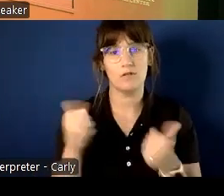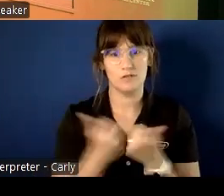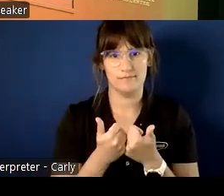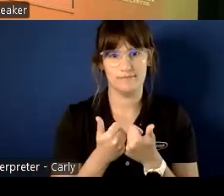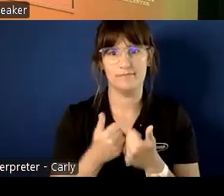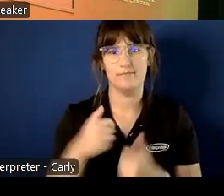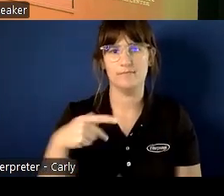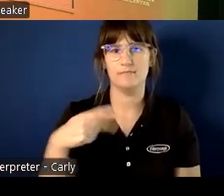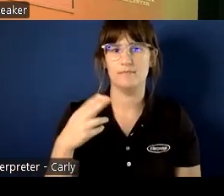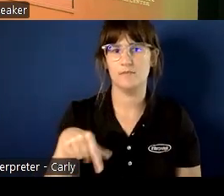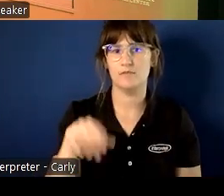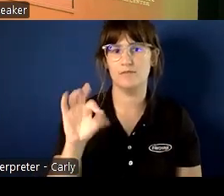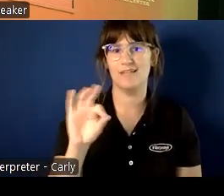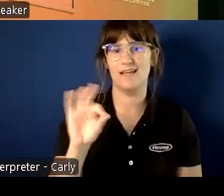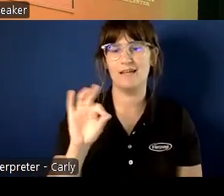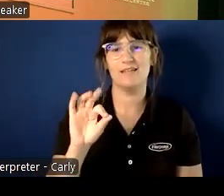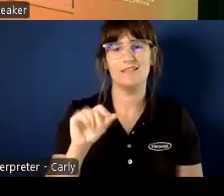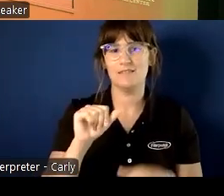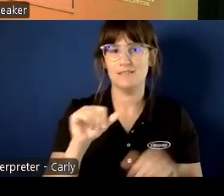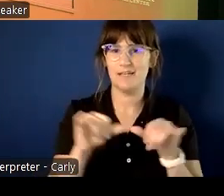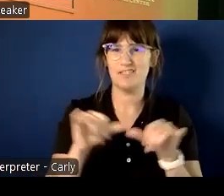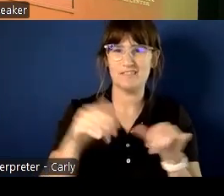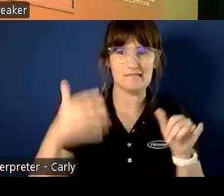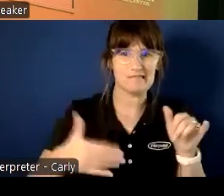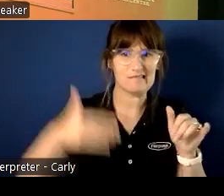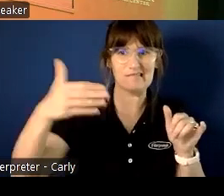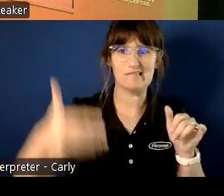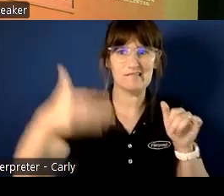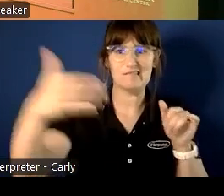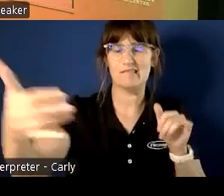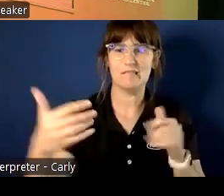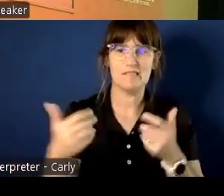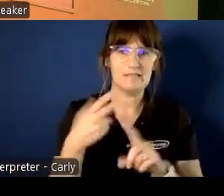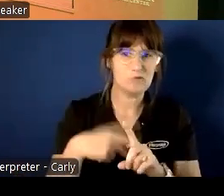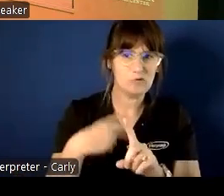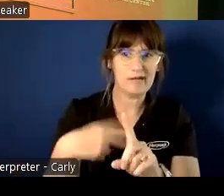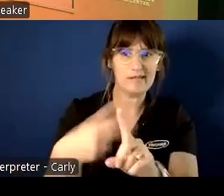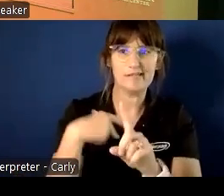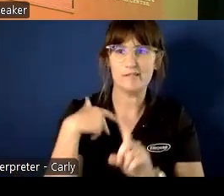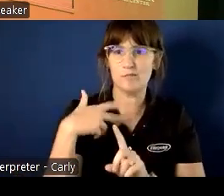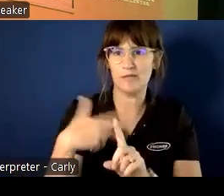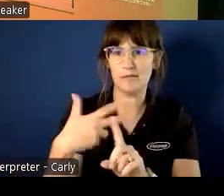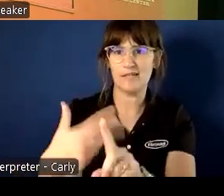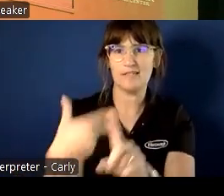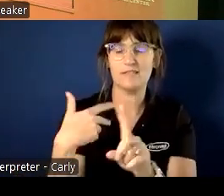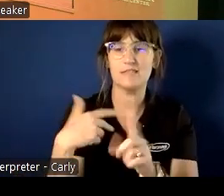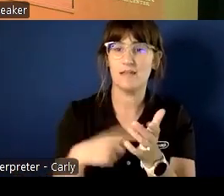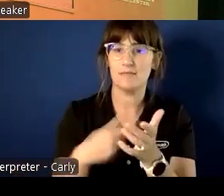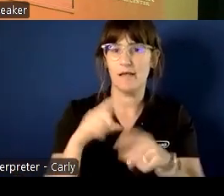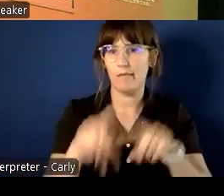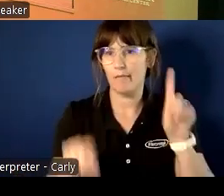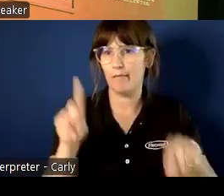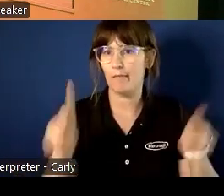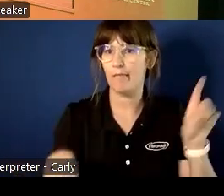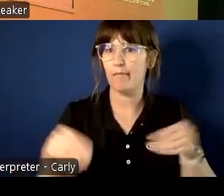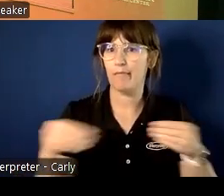are measured sparsely. So it's like once every 2 months, once every 3 months, and it varies over time for